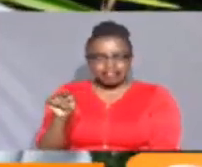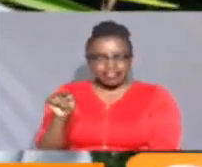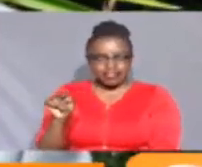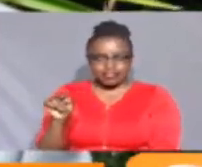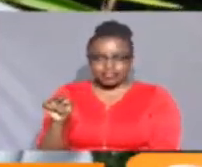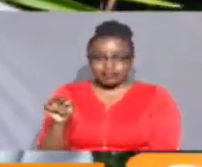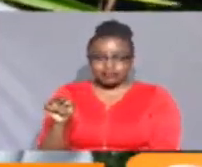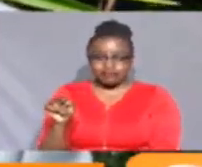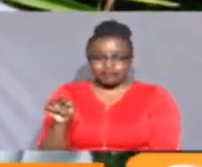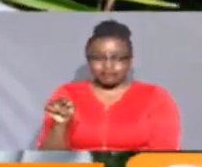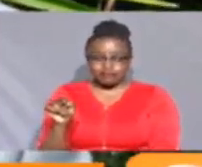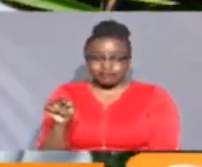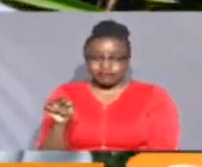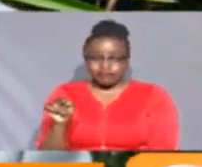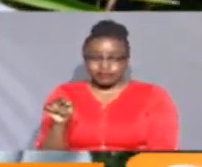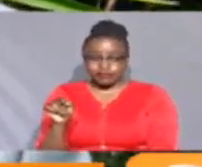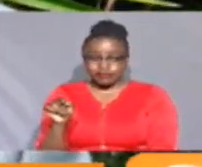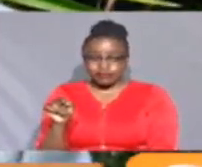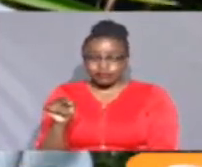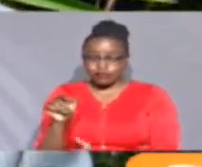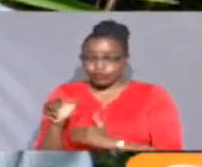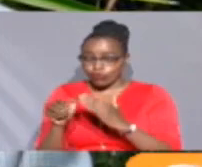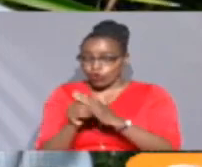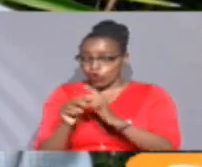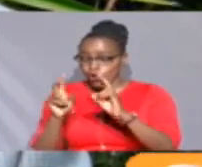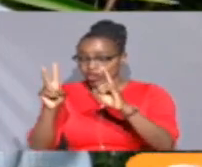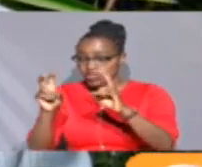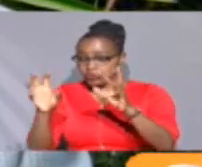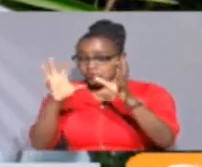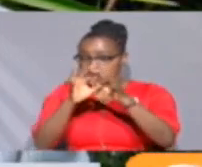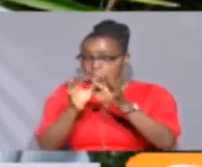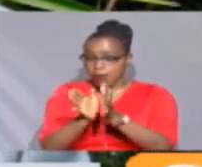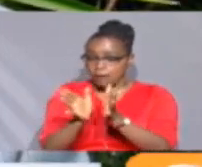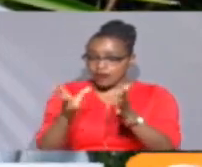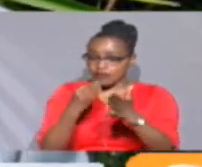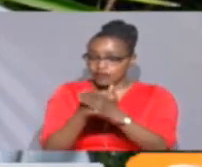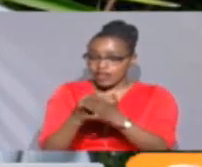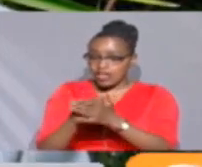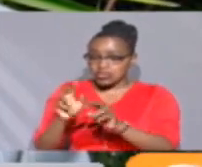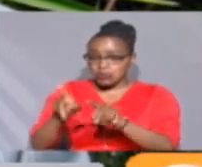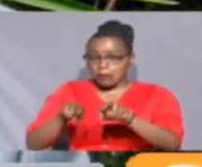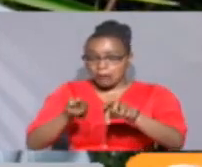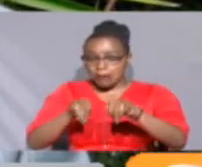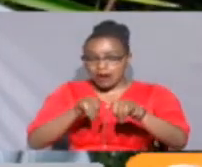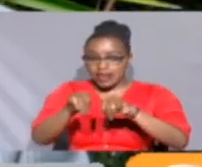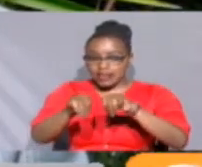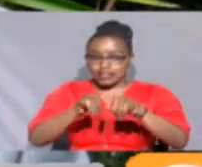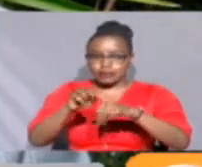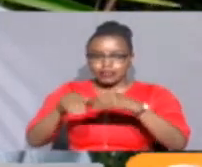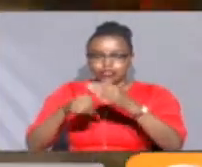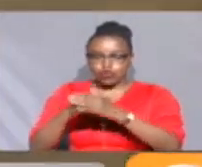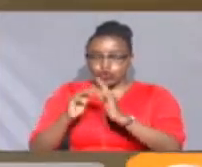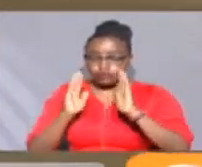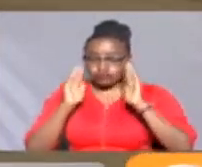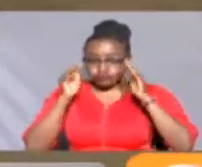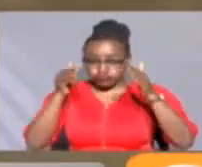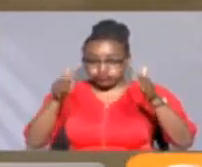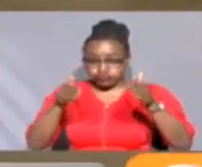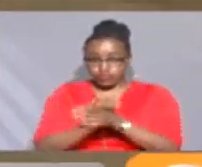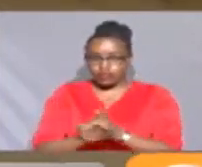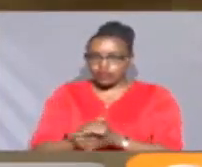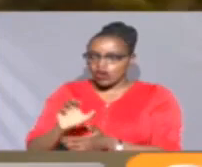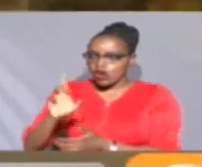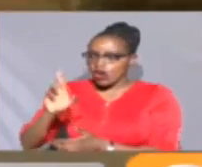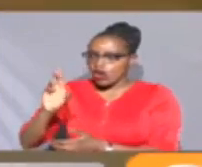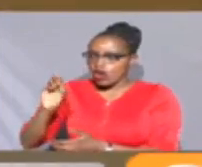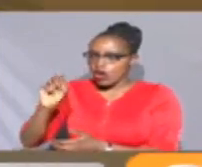is where all issues relating to public financial management are vested. For Rotich, the